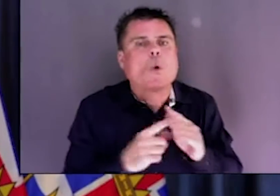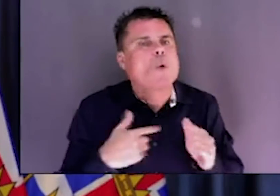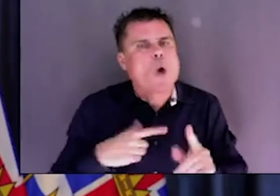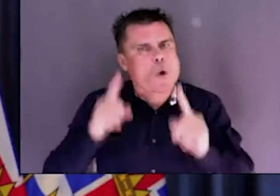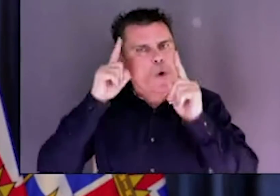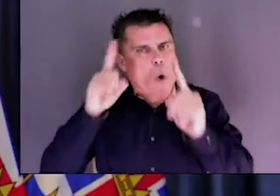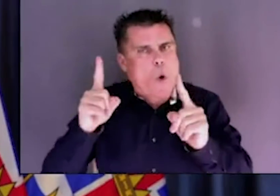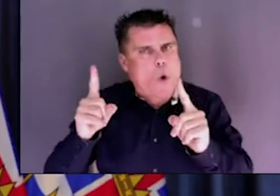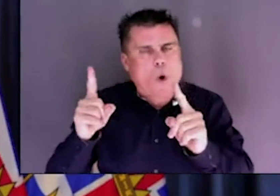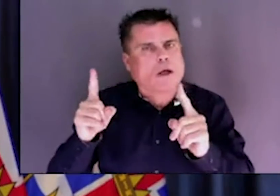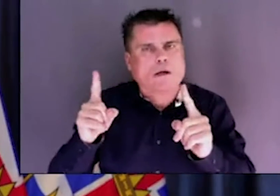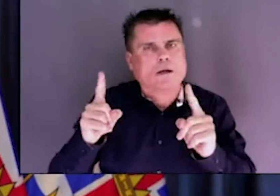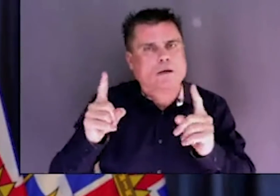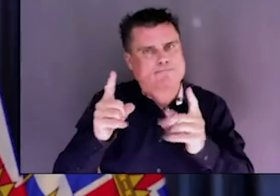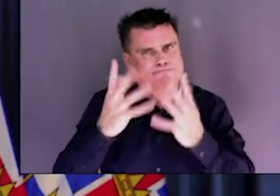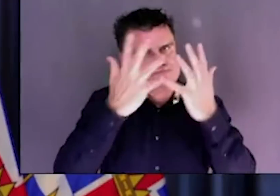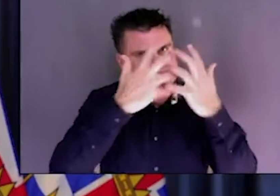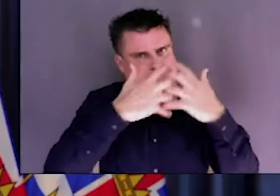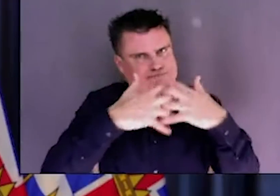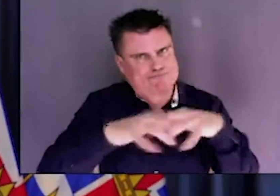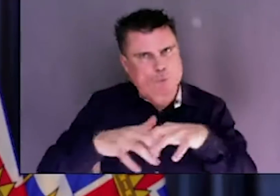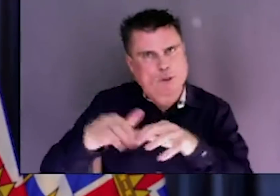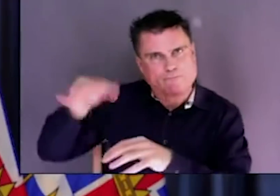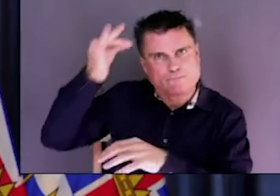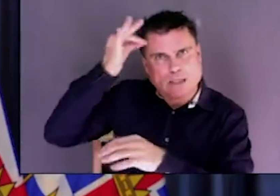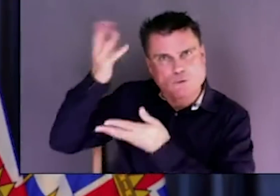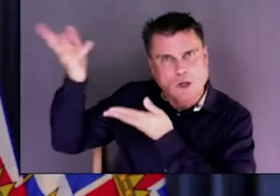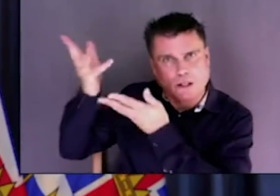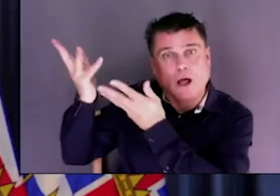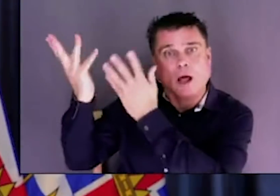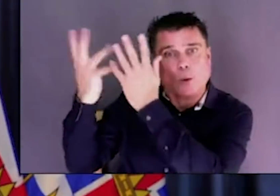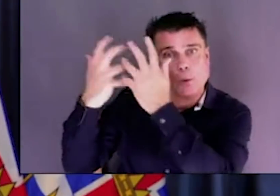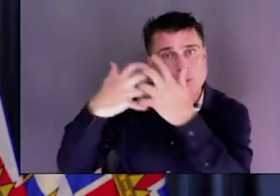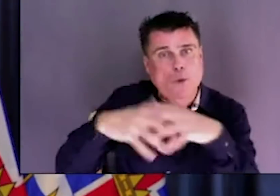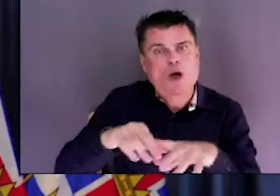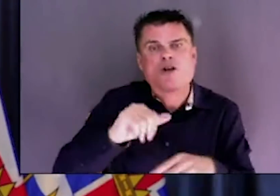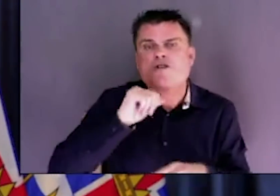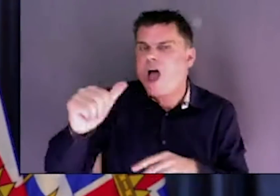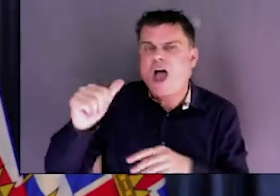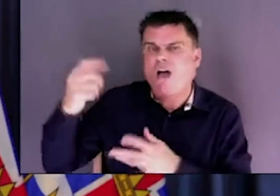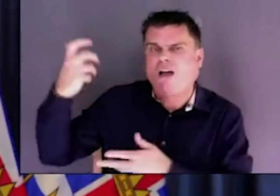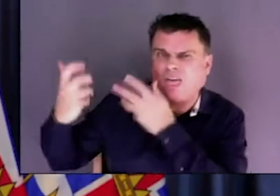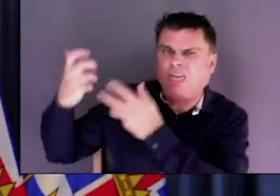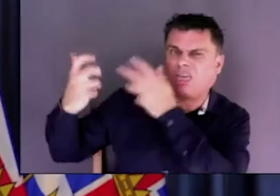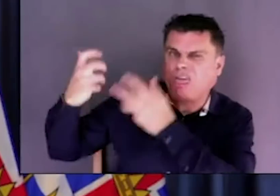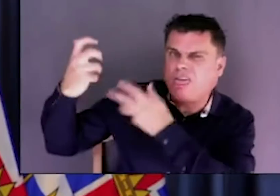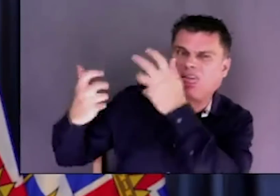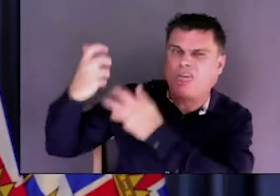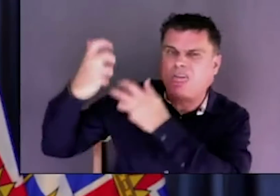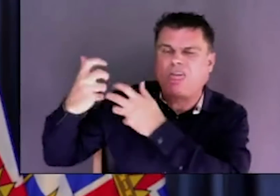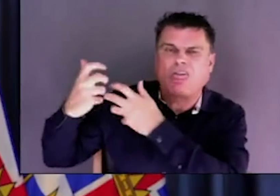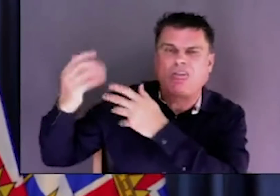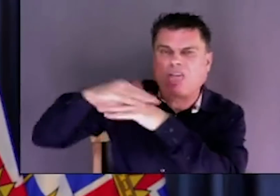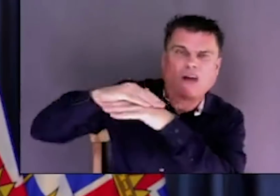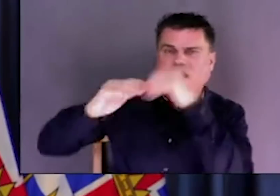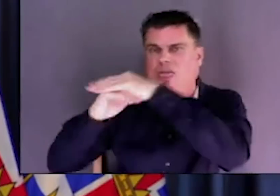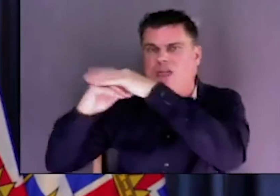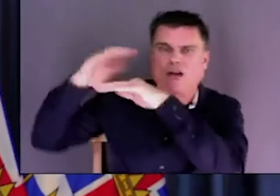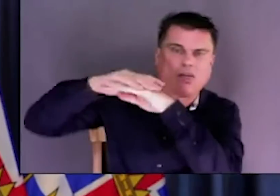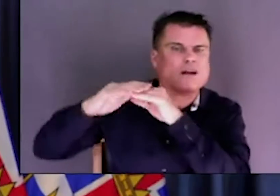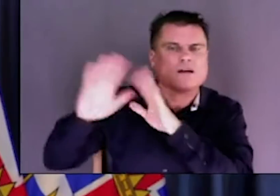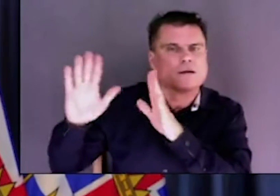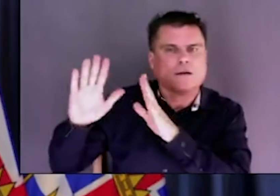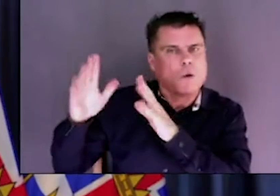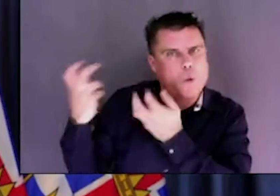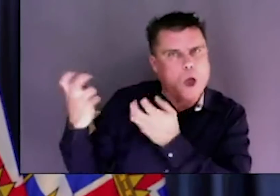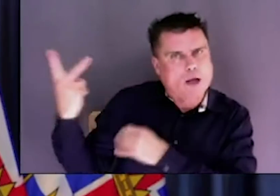sure that when we're putting provincial resources into play to protect individuals, businesses, and communities, that we're doing it in a way that's not